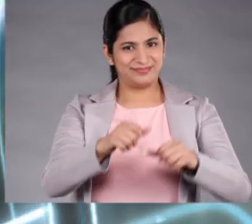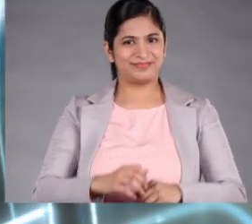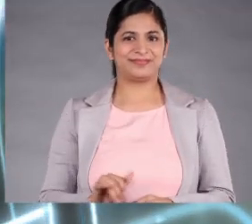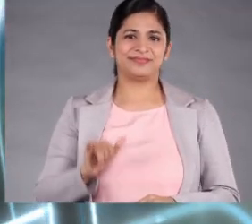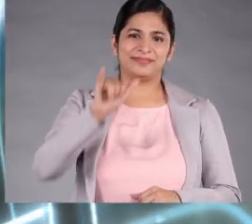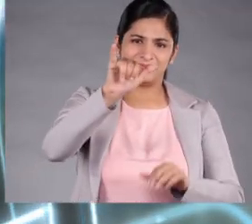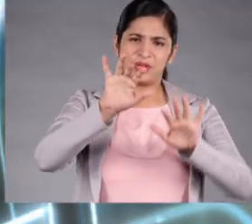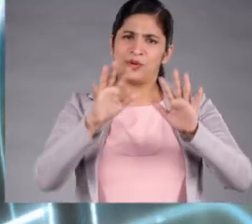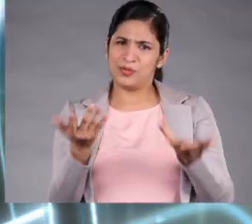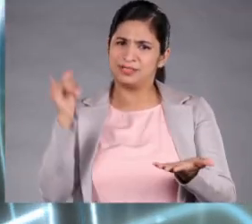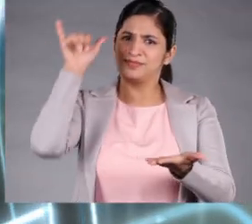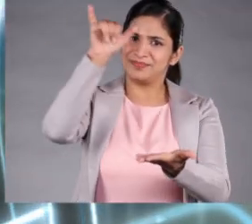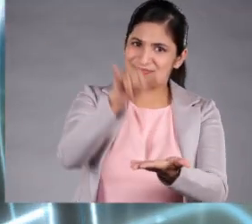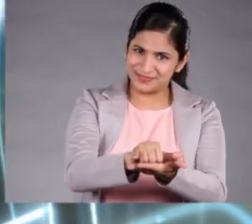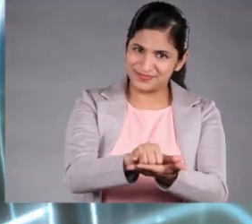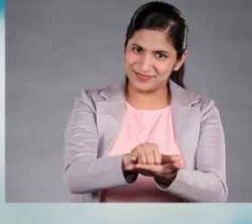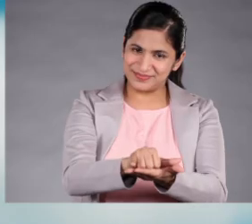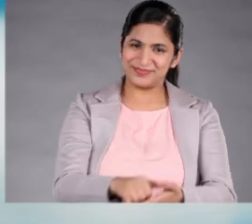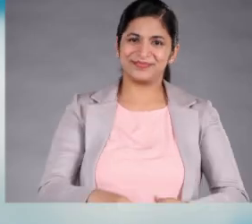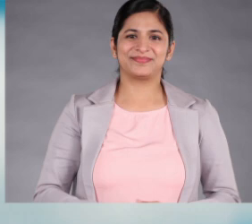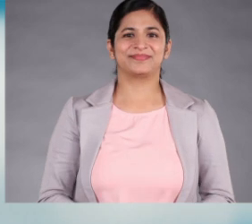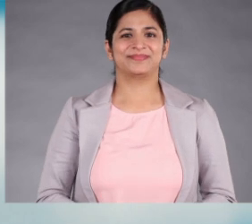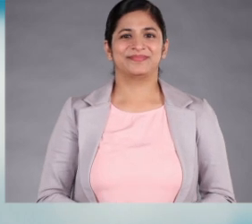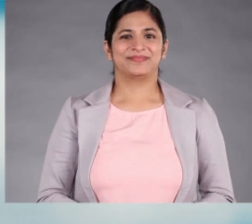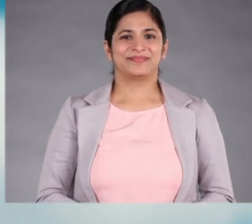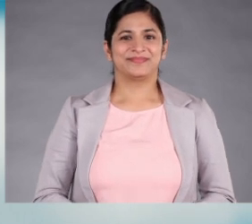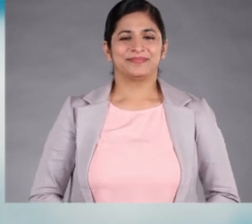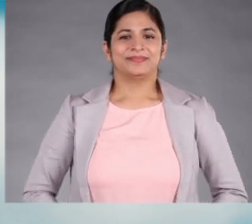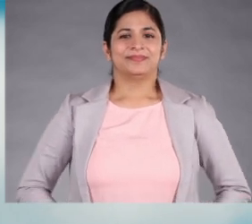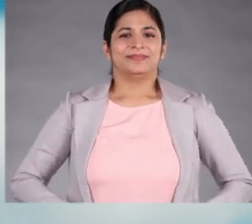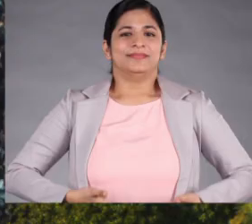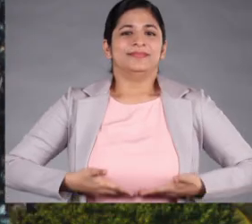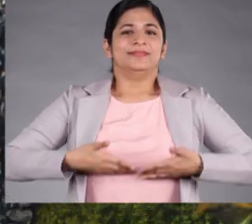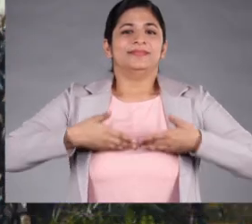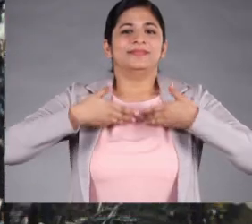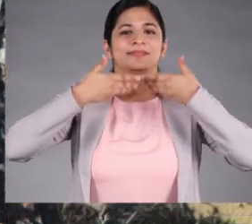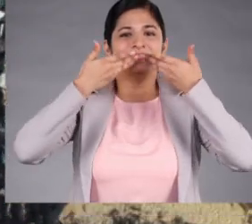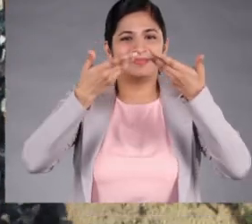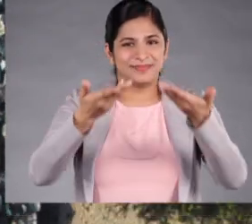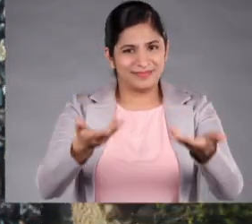is closed during taxi, takeoff and landing. Now slowly breathe out.